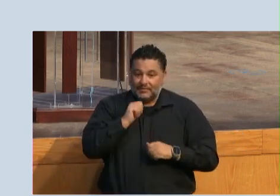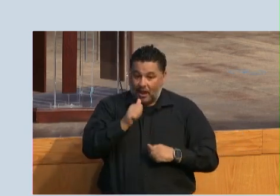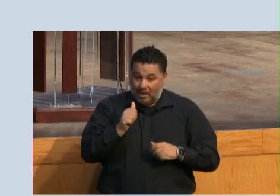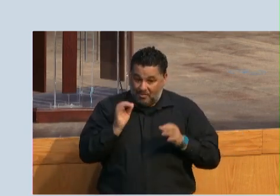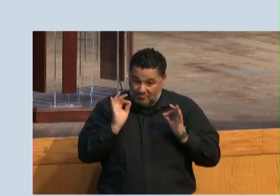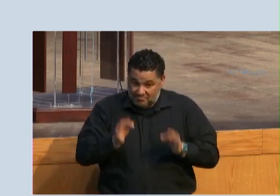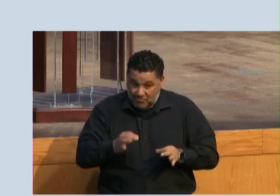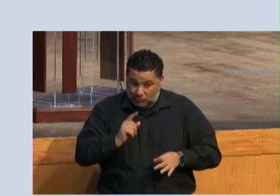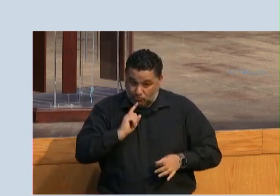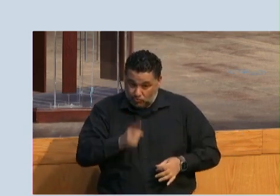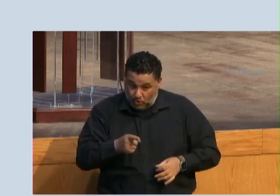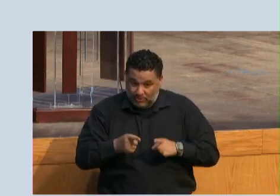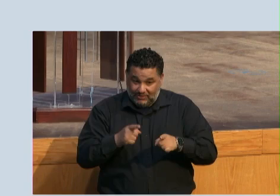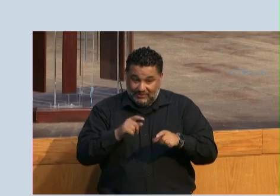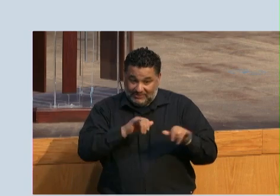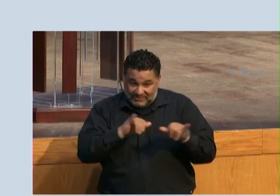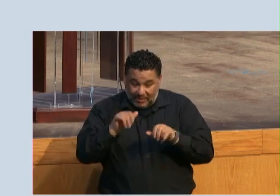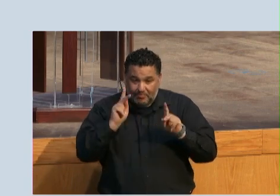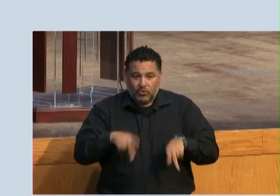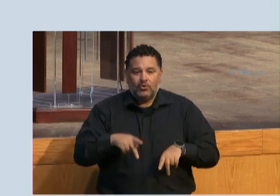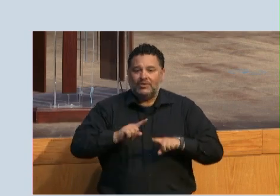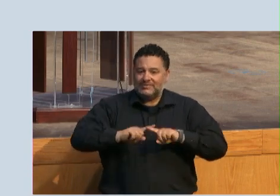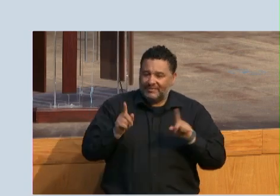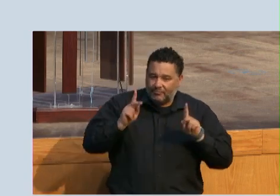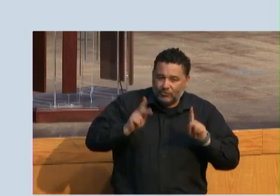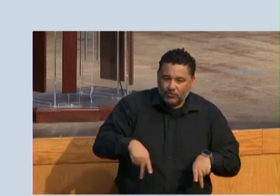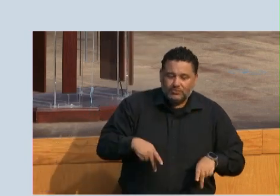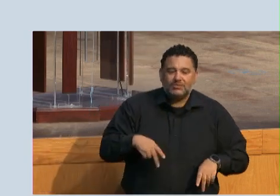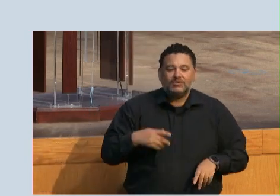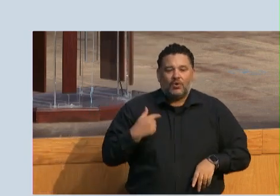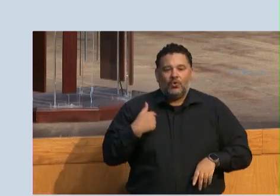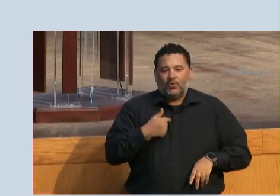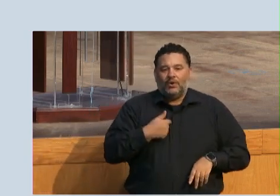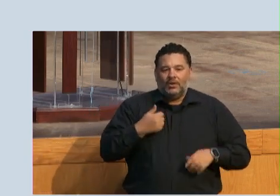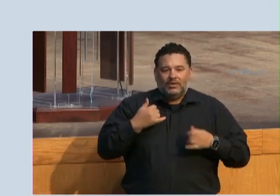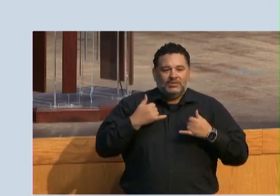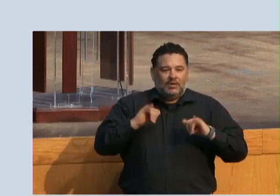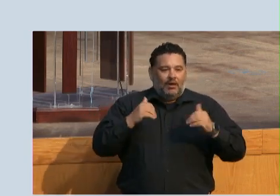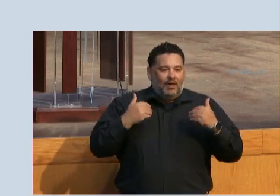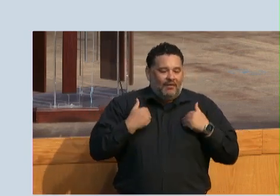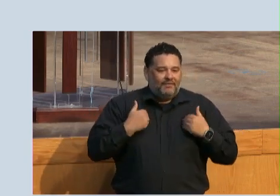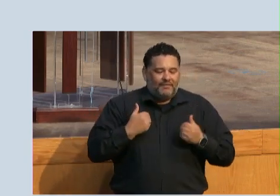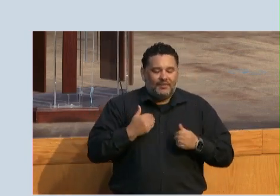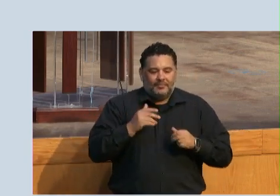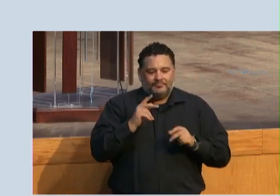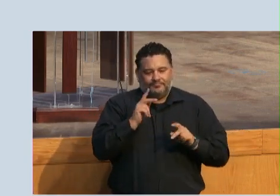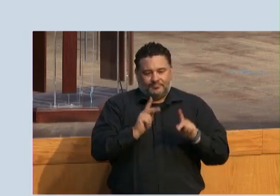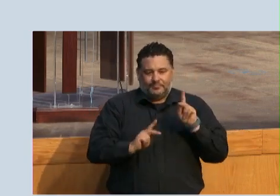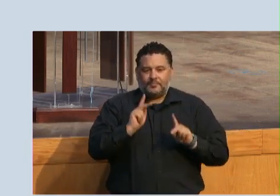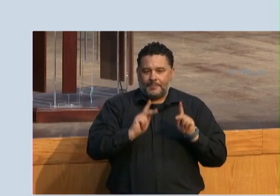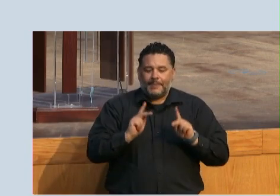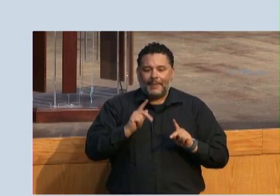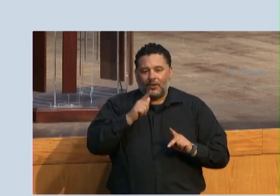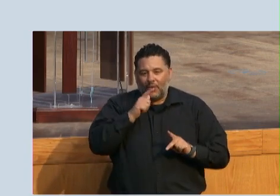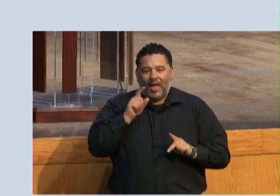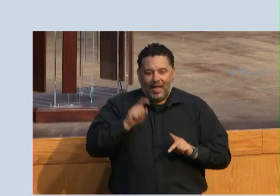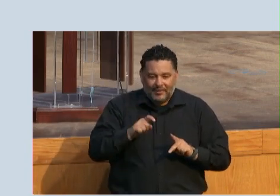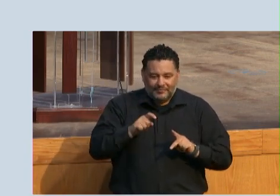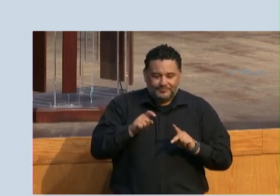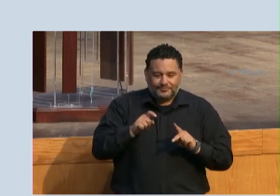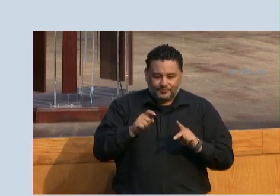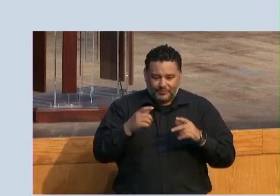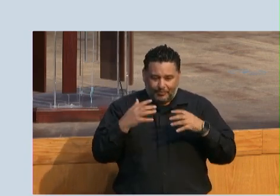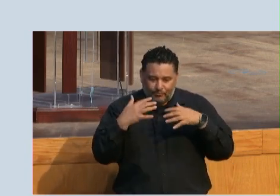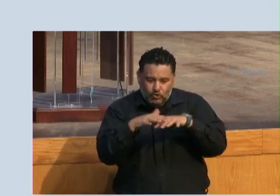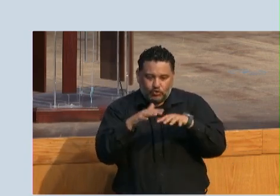should be the same person or if this is a different person. And so we still have individuals who are going through and doing these merges